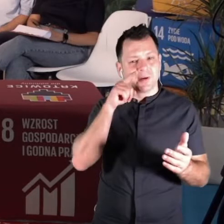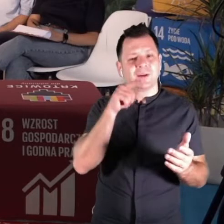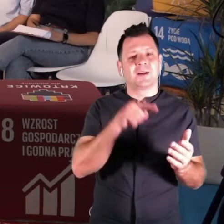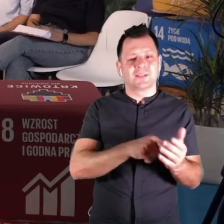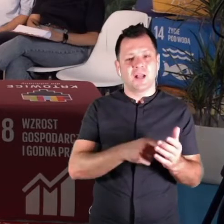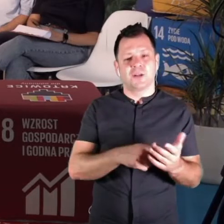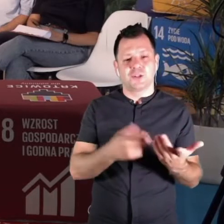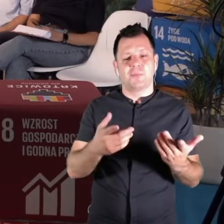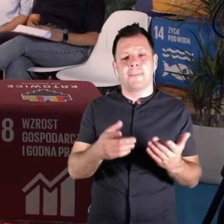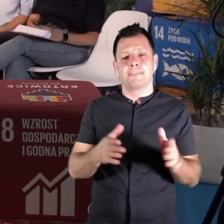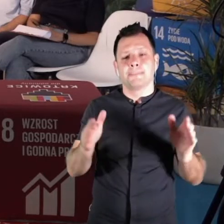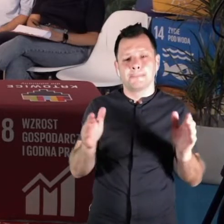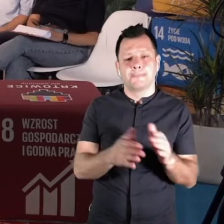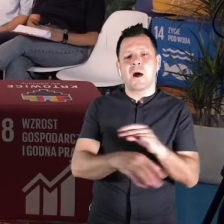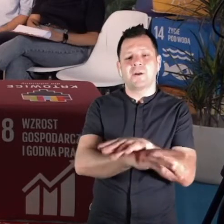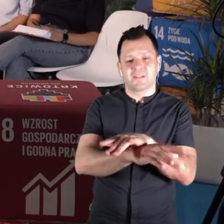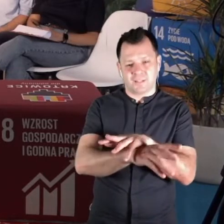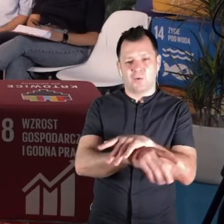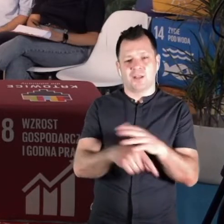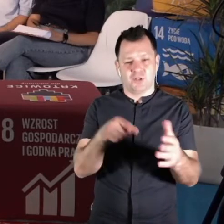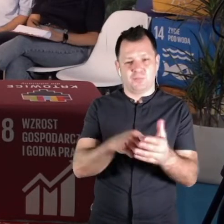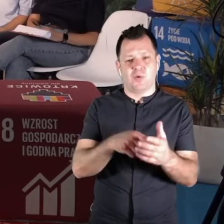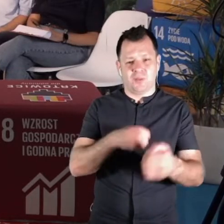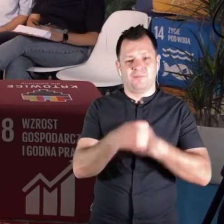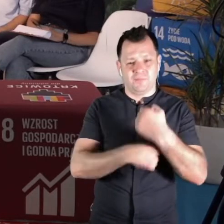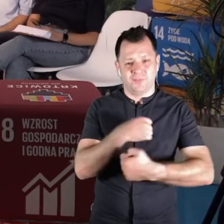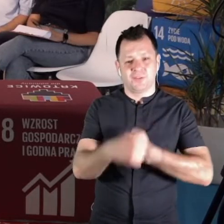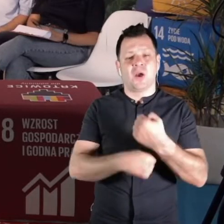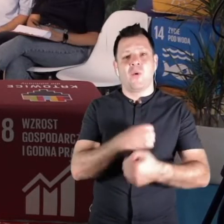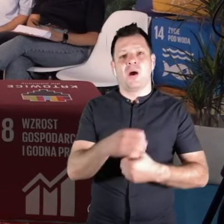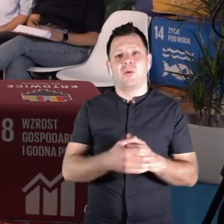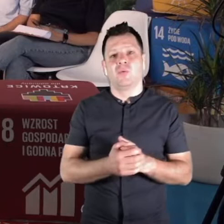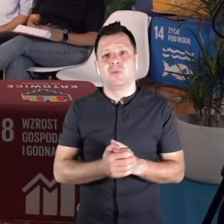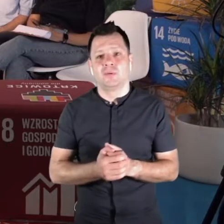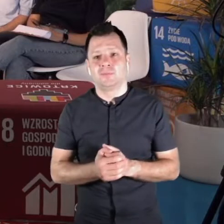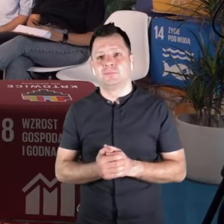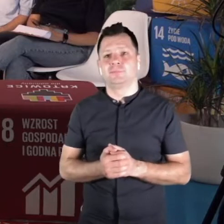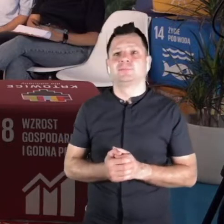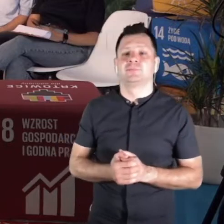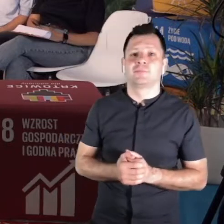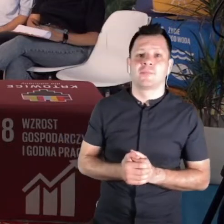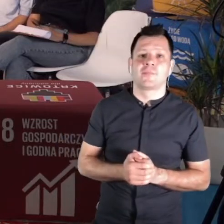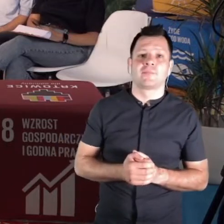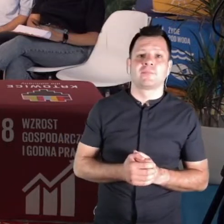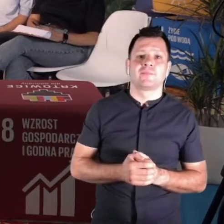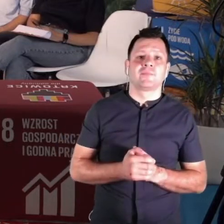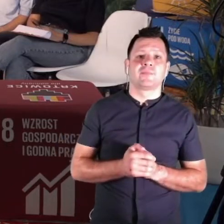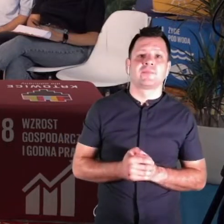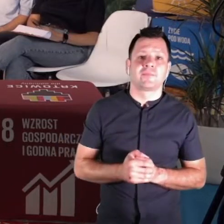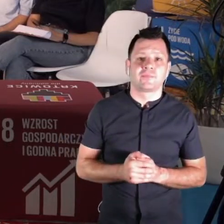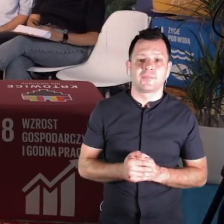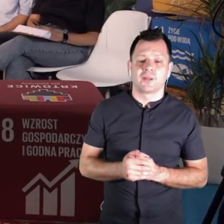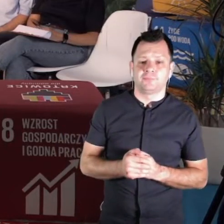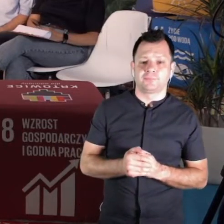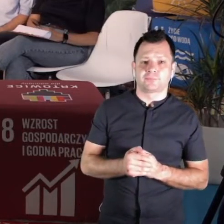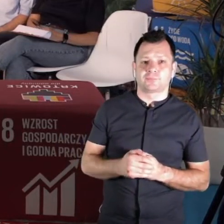Lab. And in Warsaw, we think how to reduce food waste, so we can make a